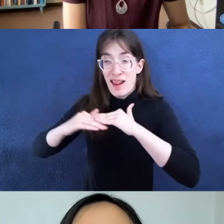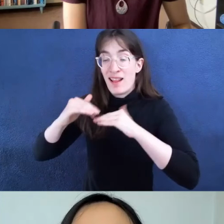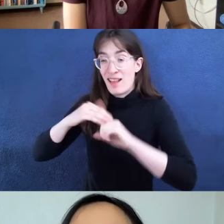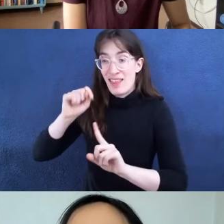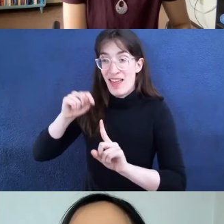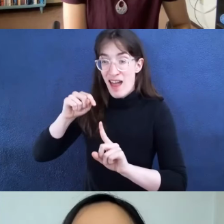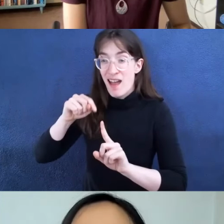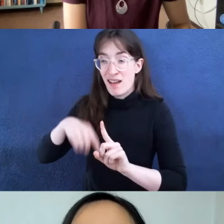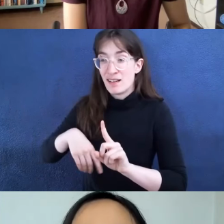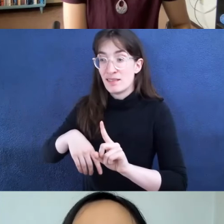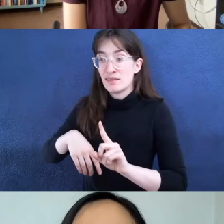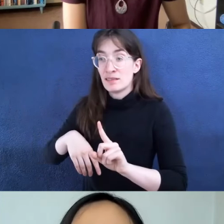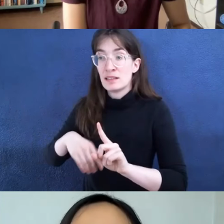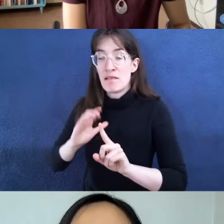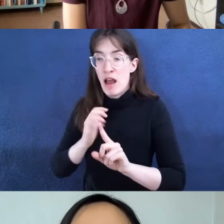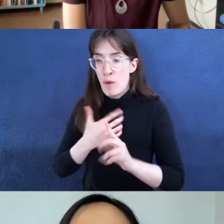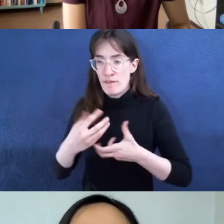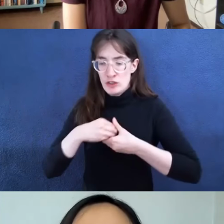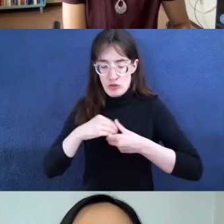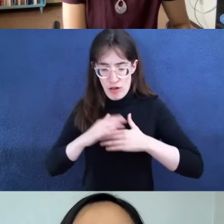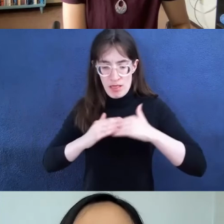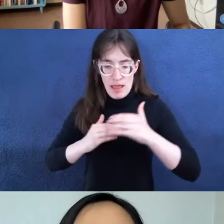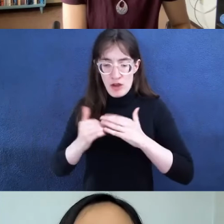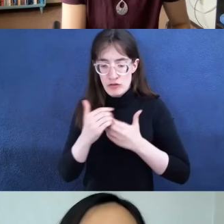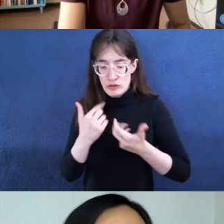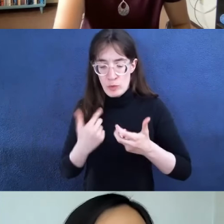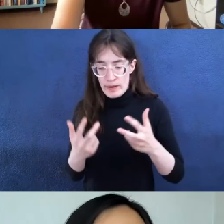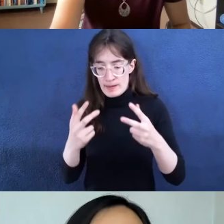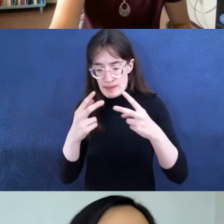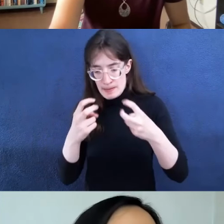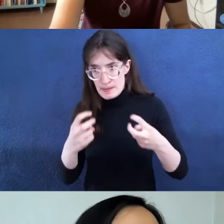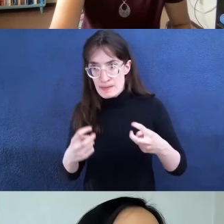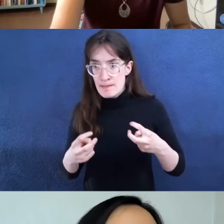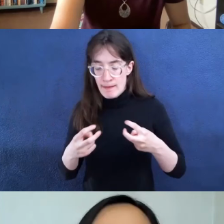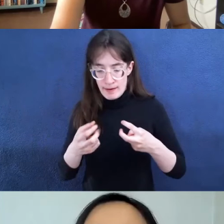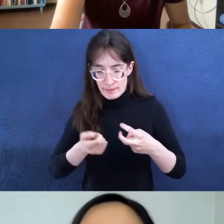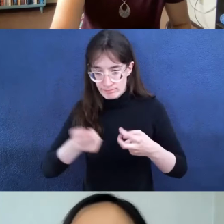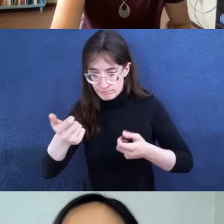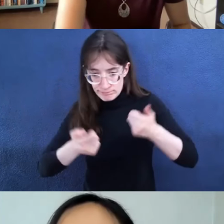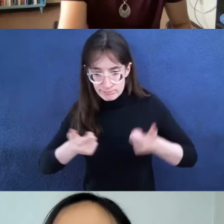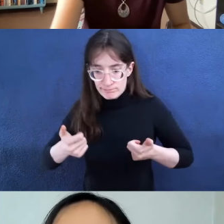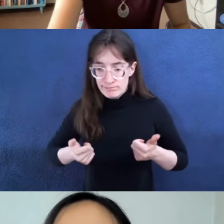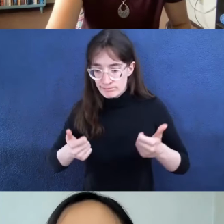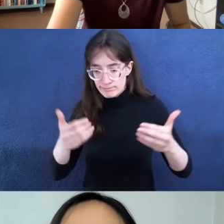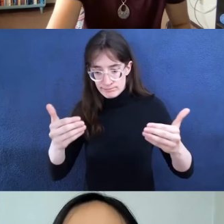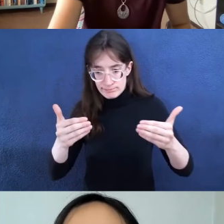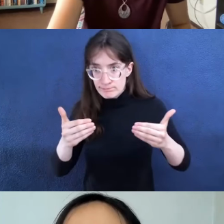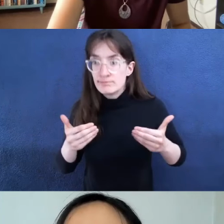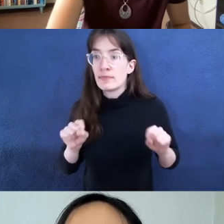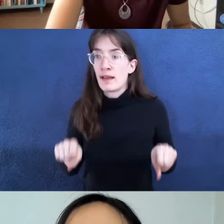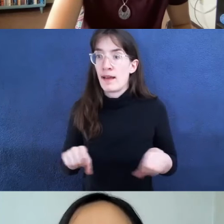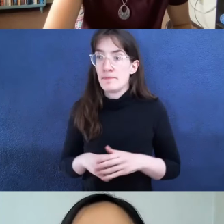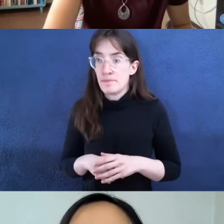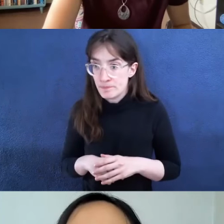like our internal layers, like as you move in, what's going on. So neuroception is really important